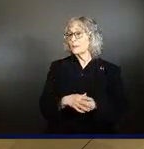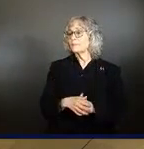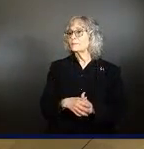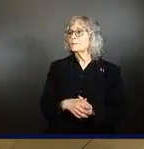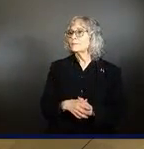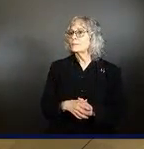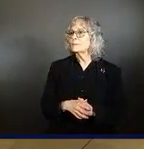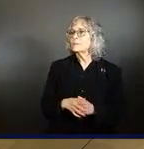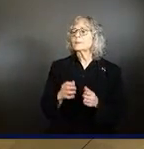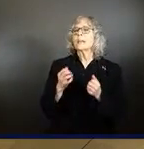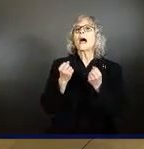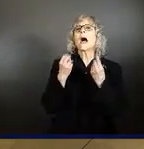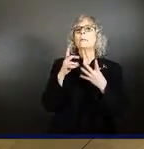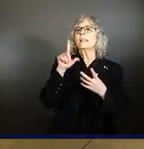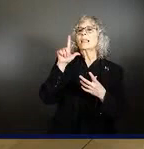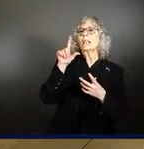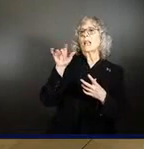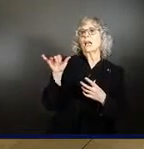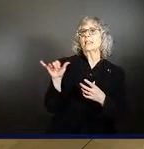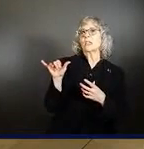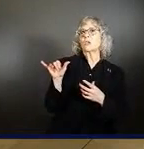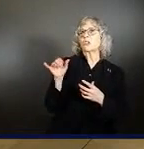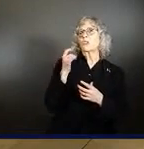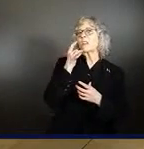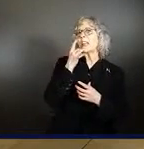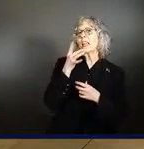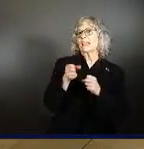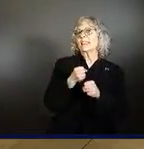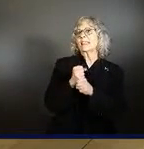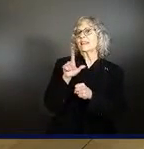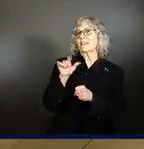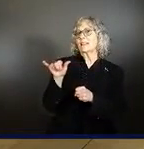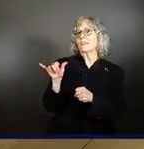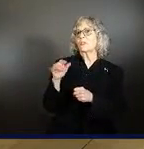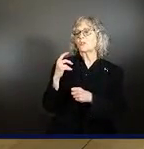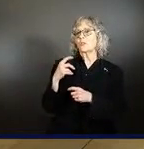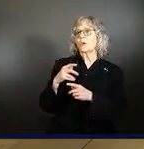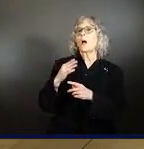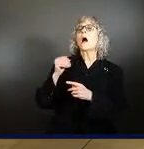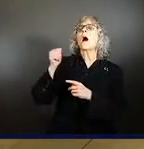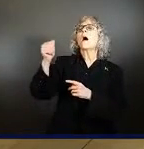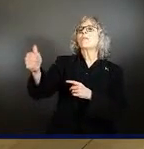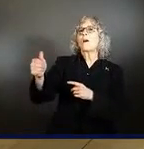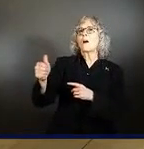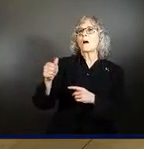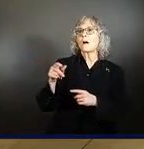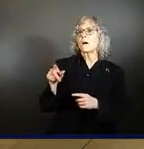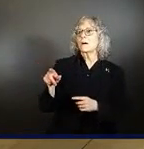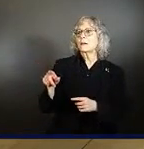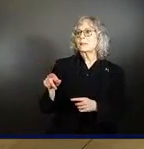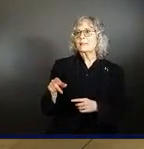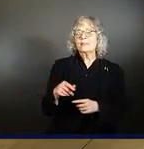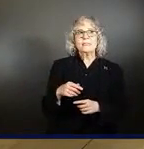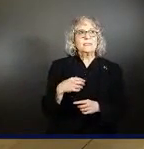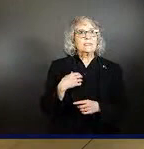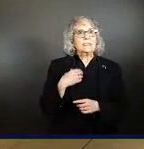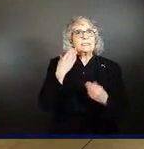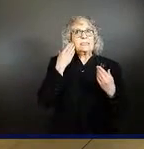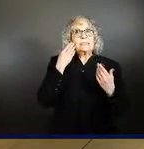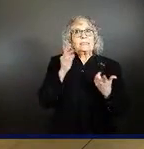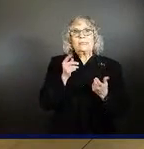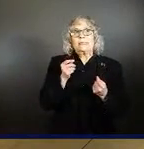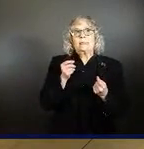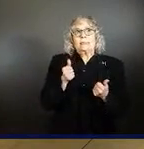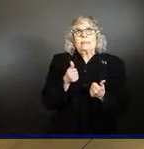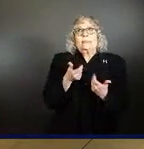Guess how many light years away was that nebula captured? I don't have that off the top of my head. Yeah, me